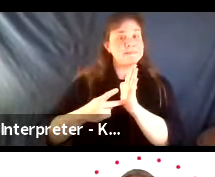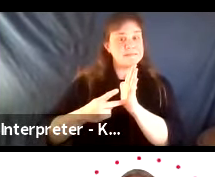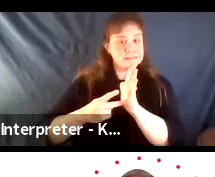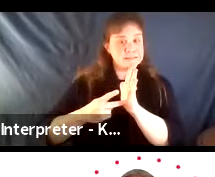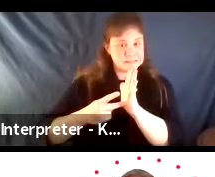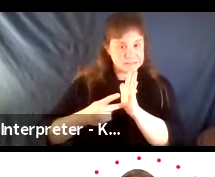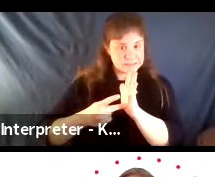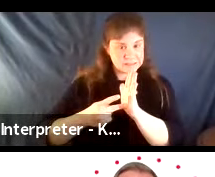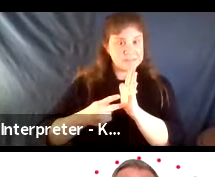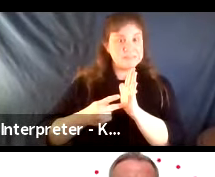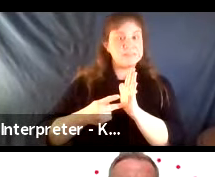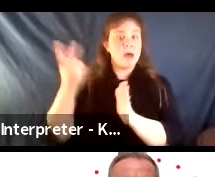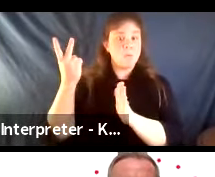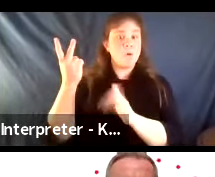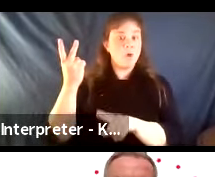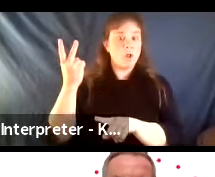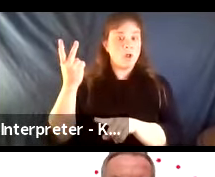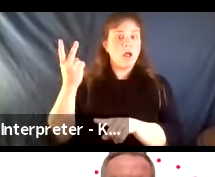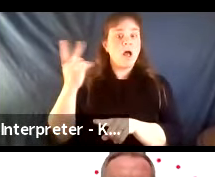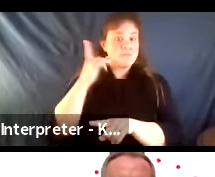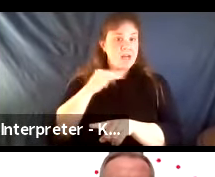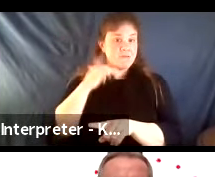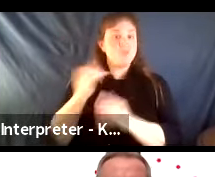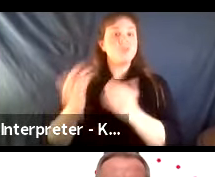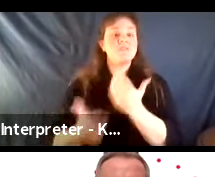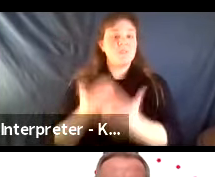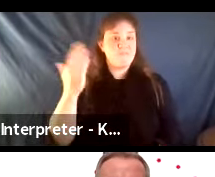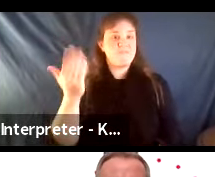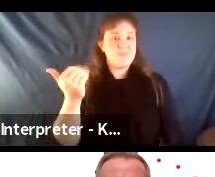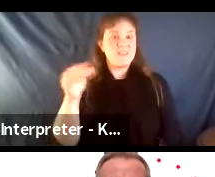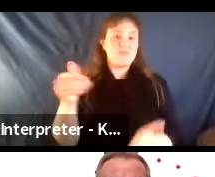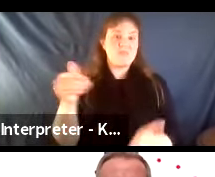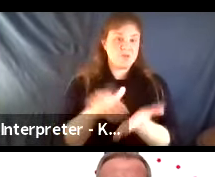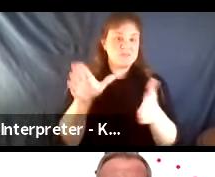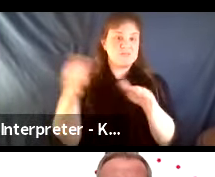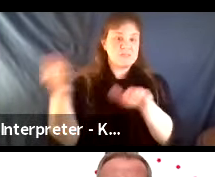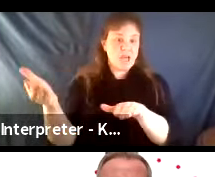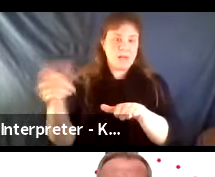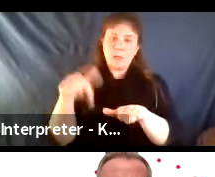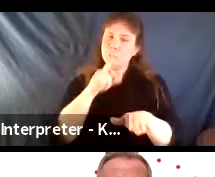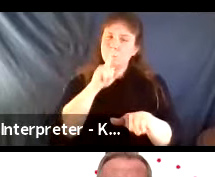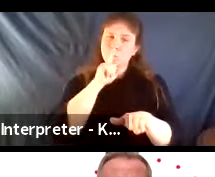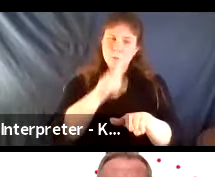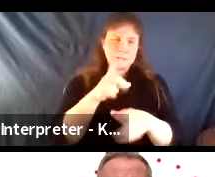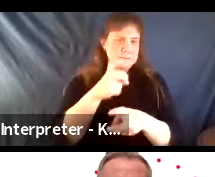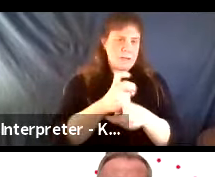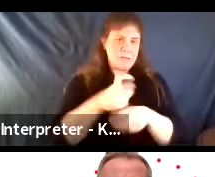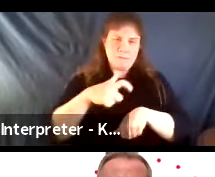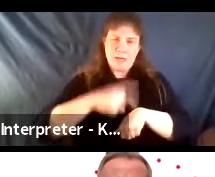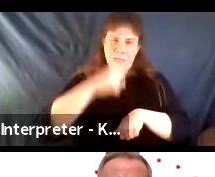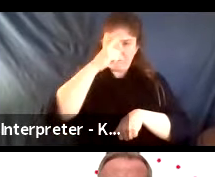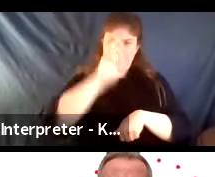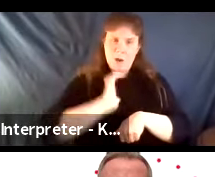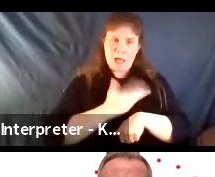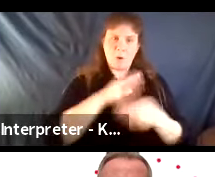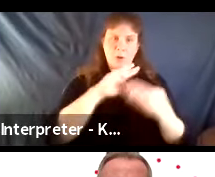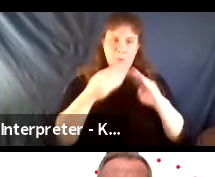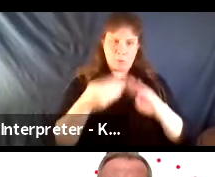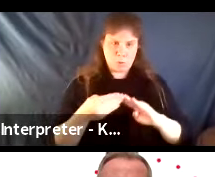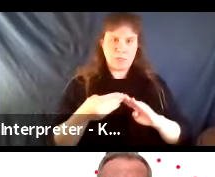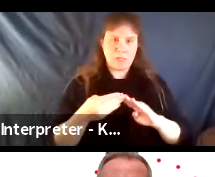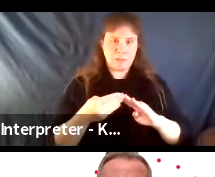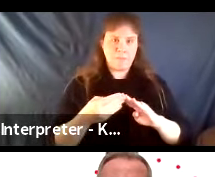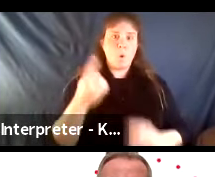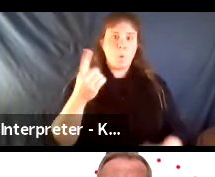nearly 15,000 dead. This is such a sobering time for our community. I think the thing that came to